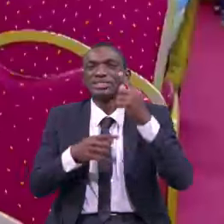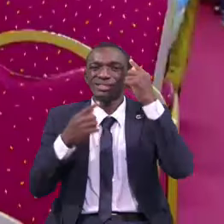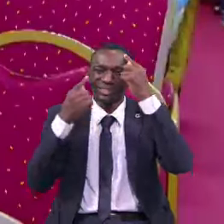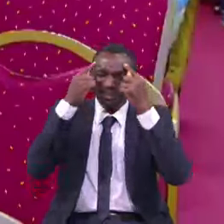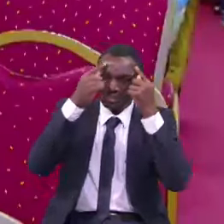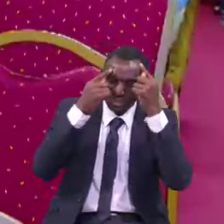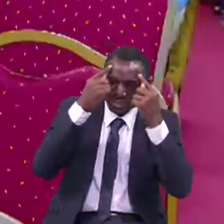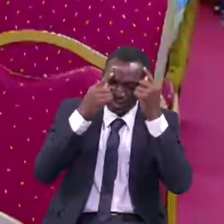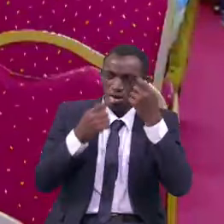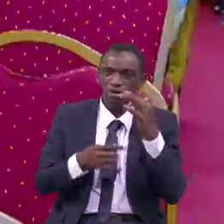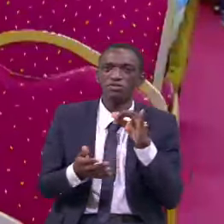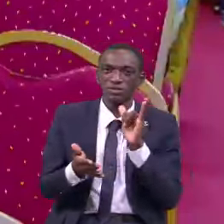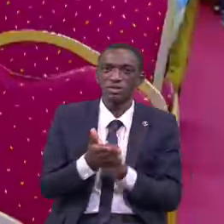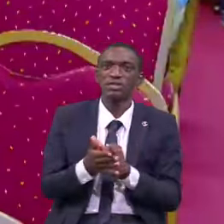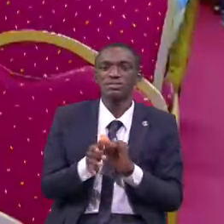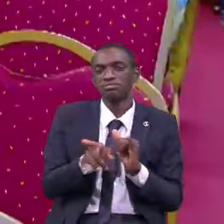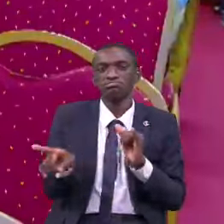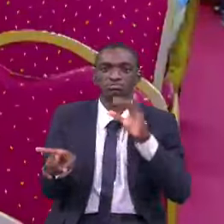leper.